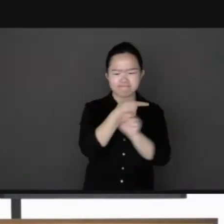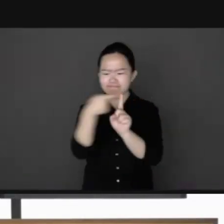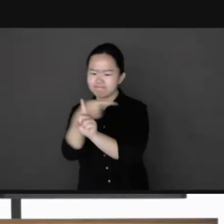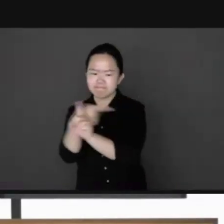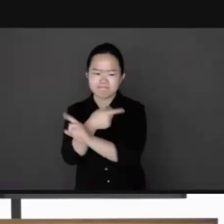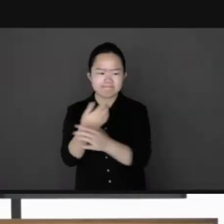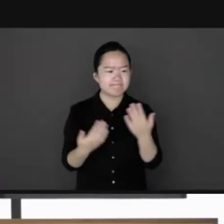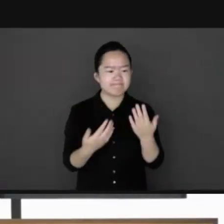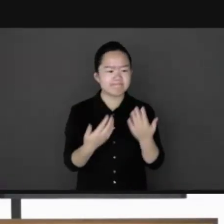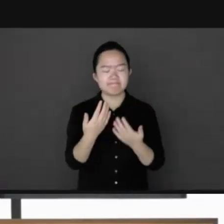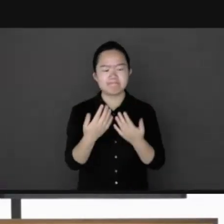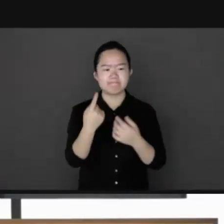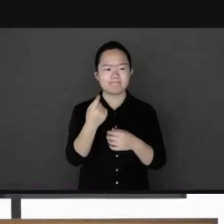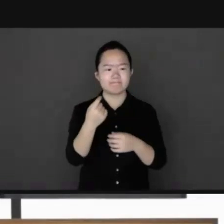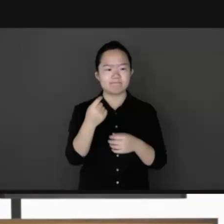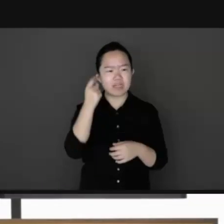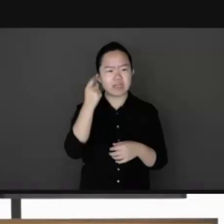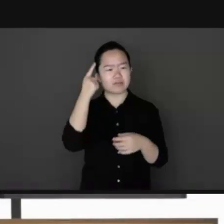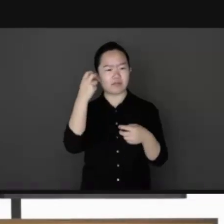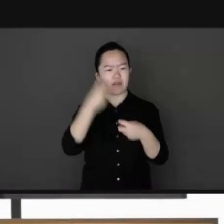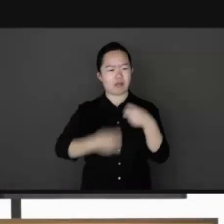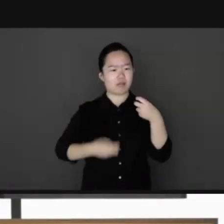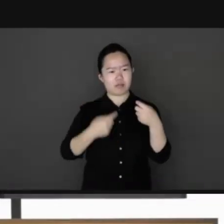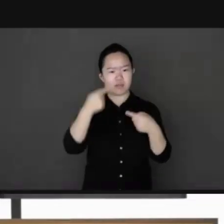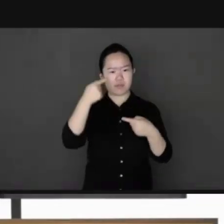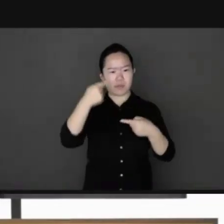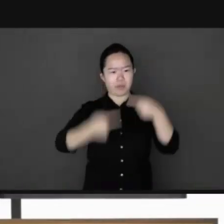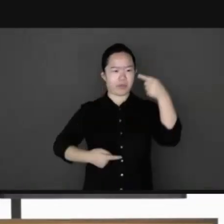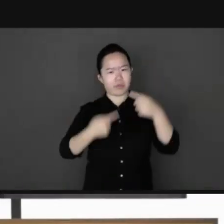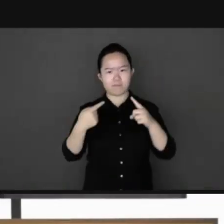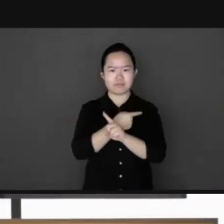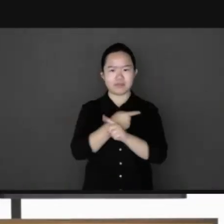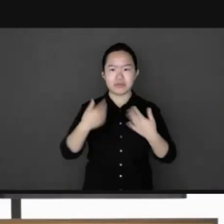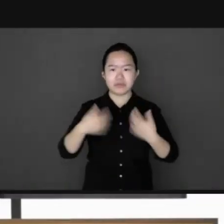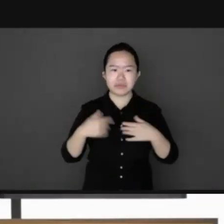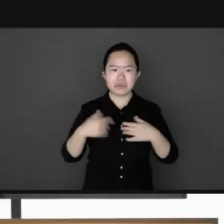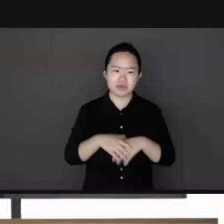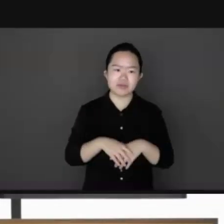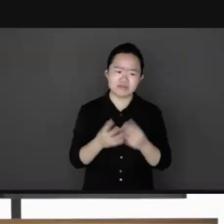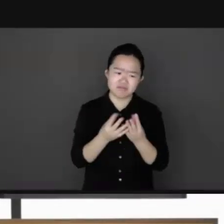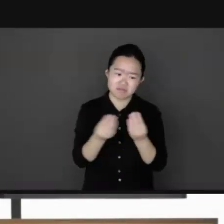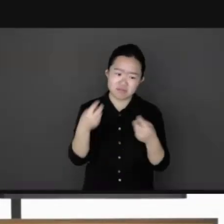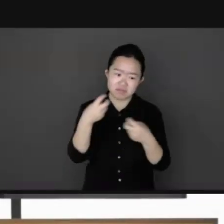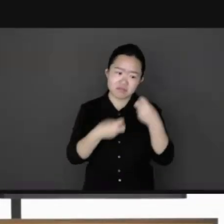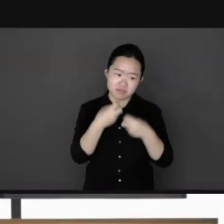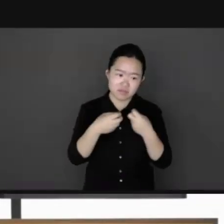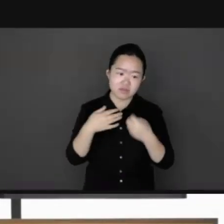us who had to put that into the standard right towards the end weren't very clear on it either. So that's been entirely clarified, I